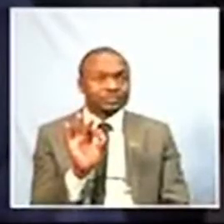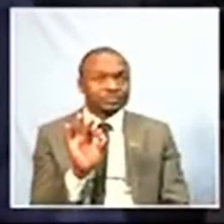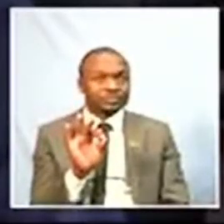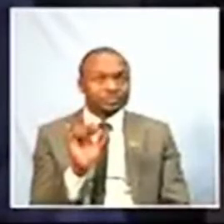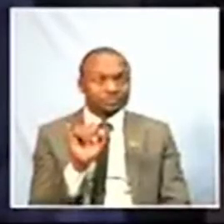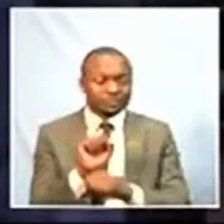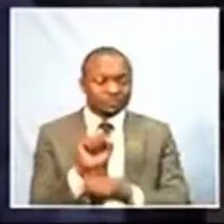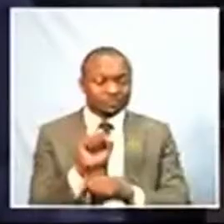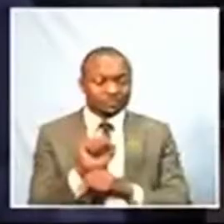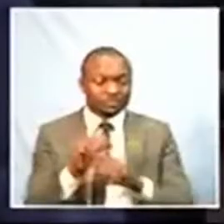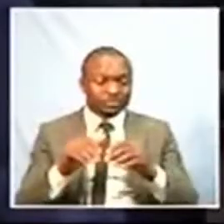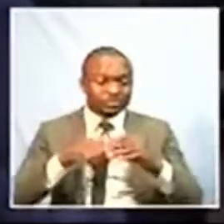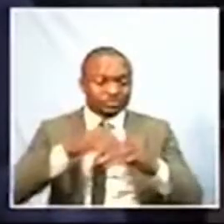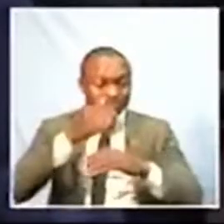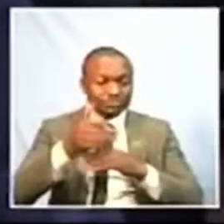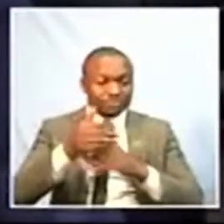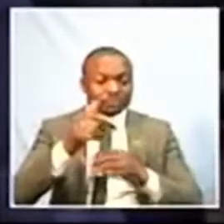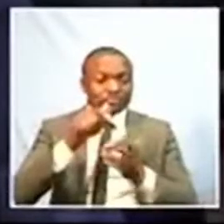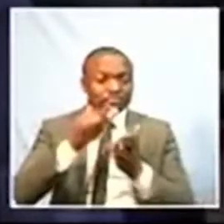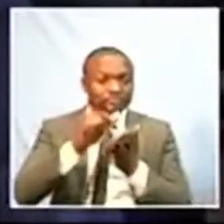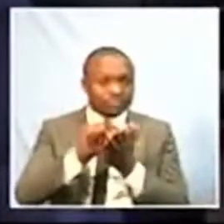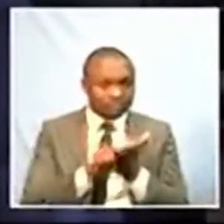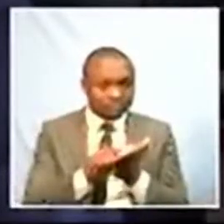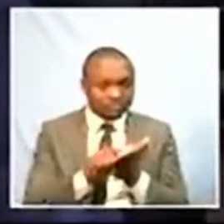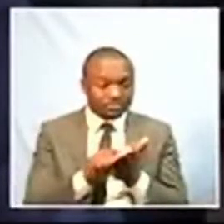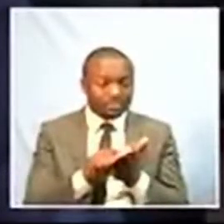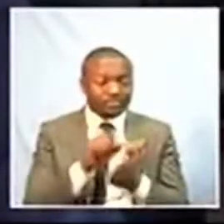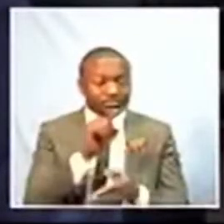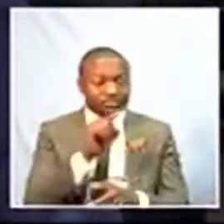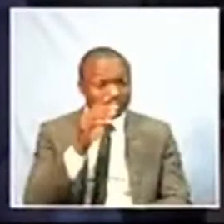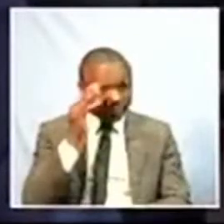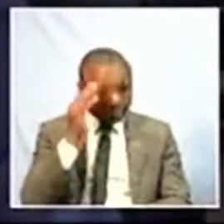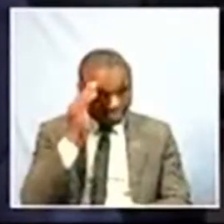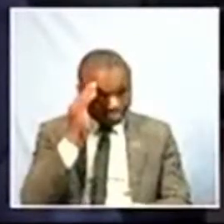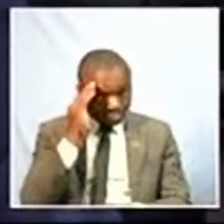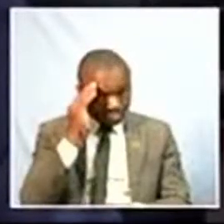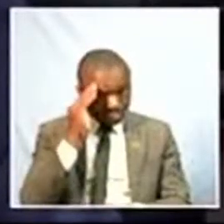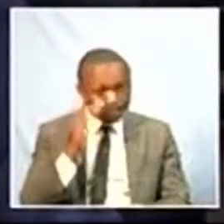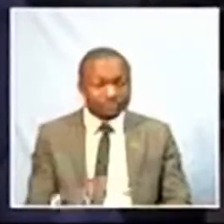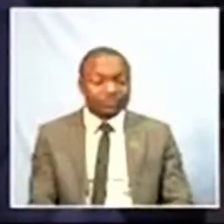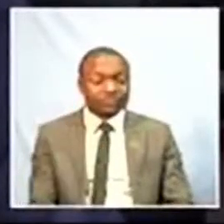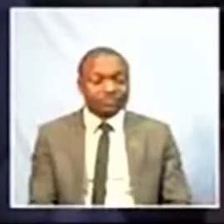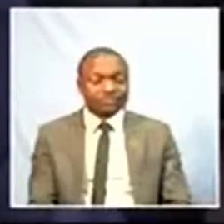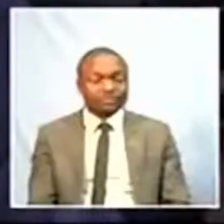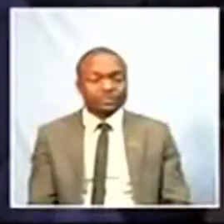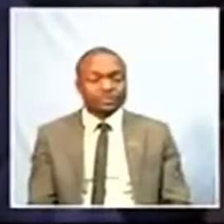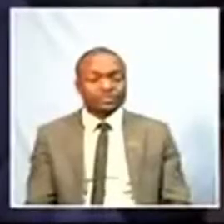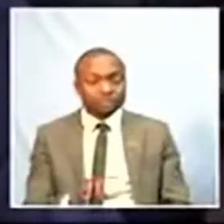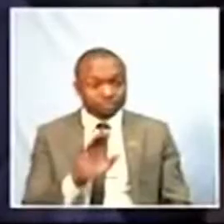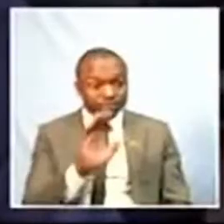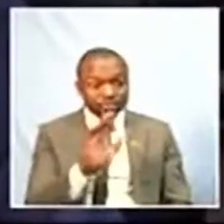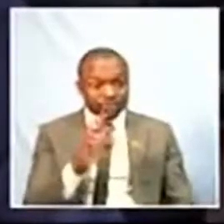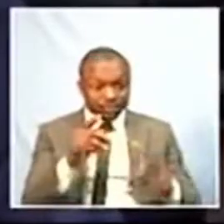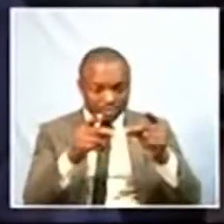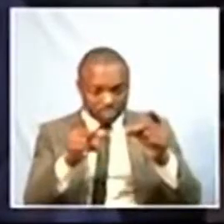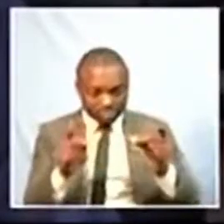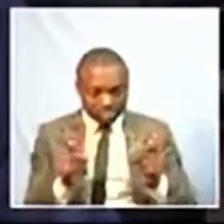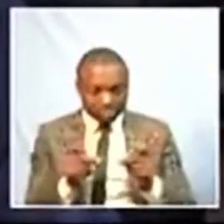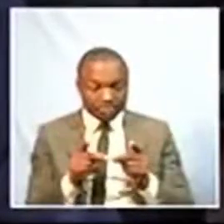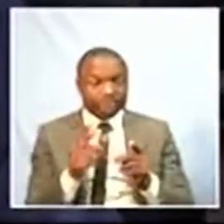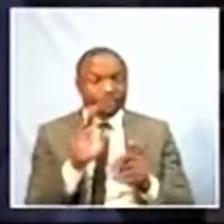operate outside the confines of the law, when you know that even your position,